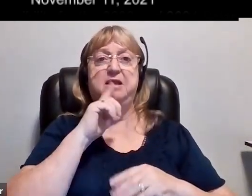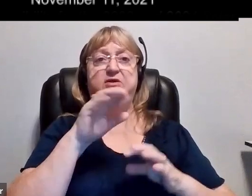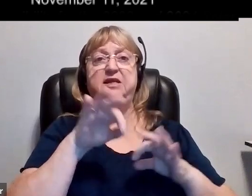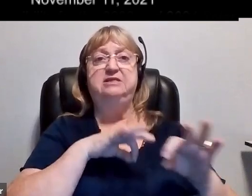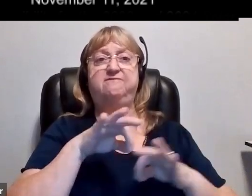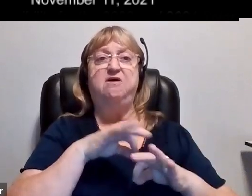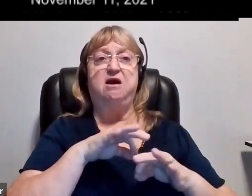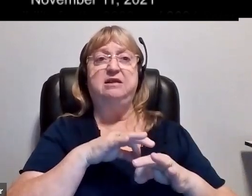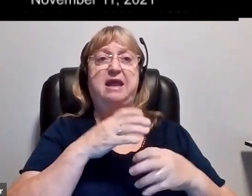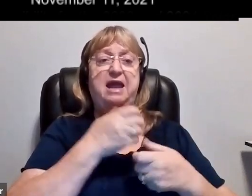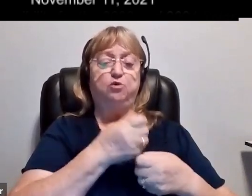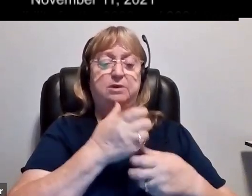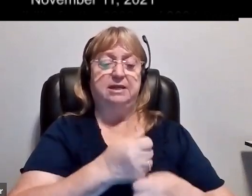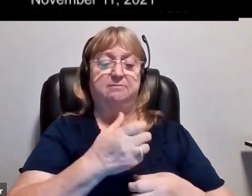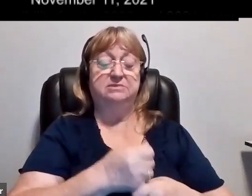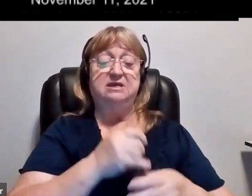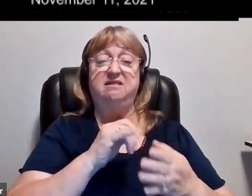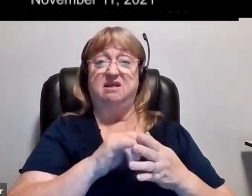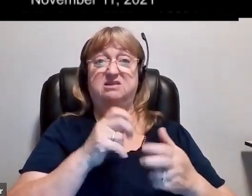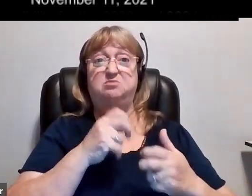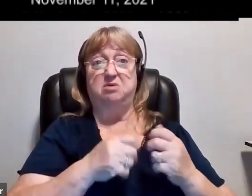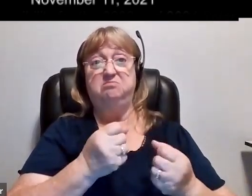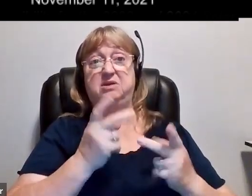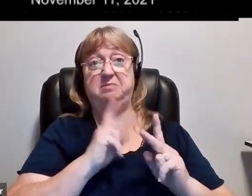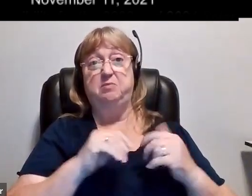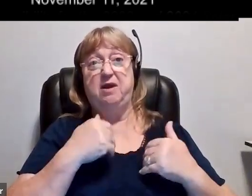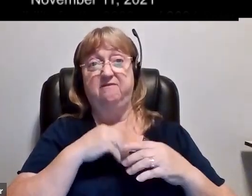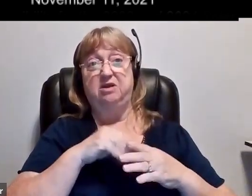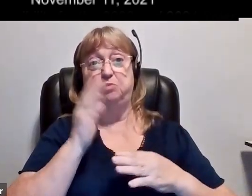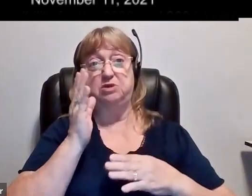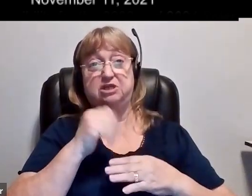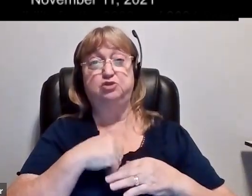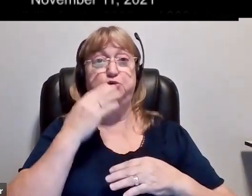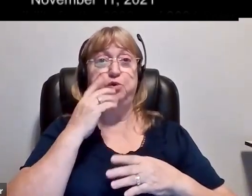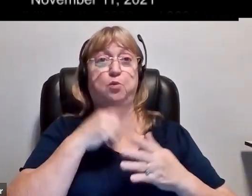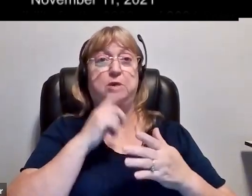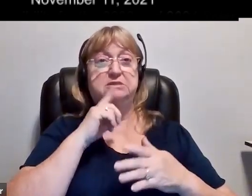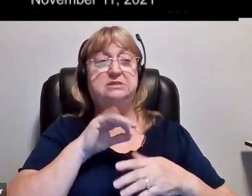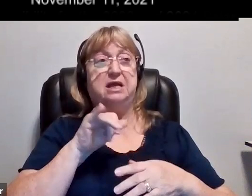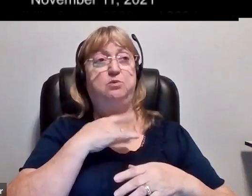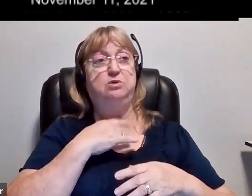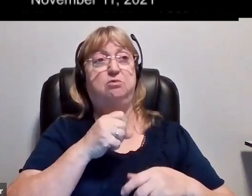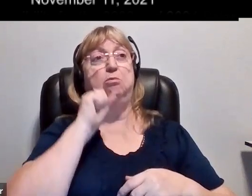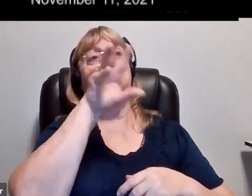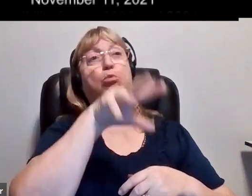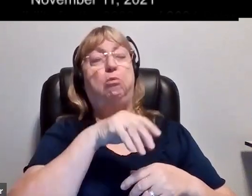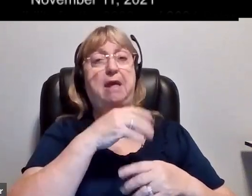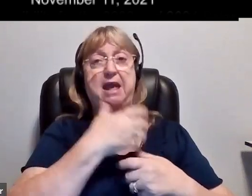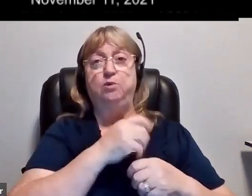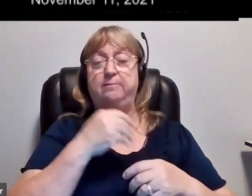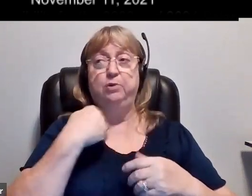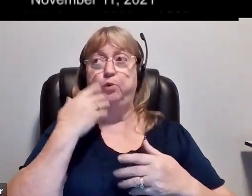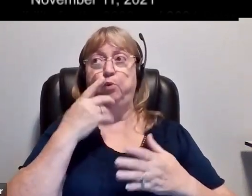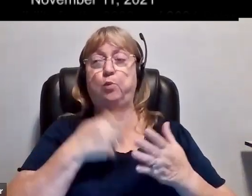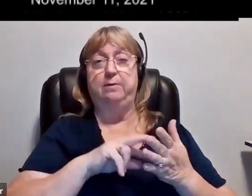acronyms. That's a problem many people have in presentations and so forth. We know what it's like when they throw up an acronym and you don't know what it is. And if you